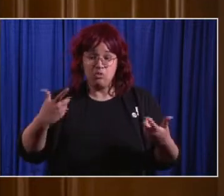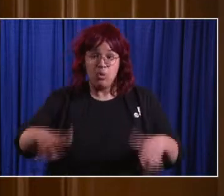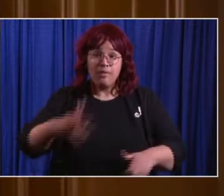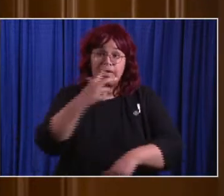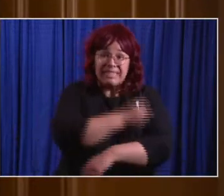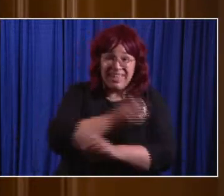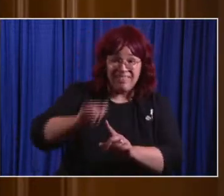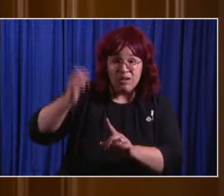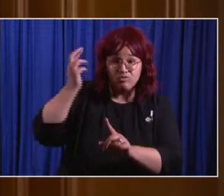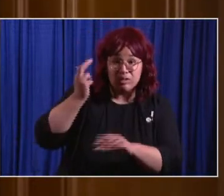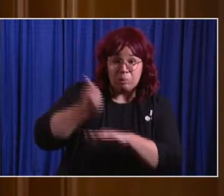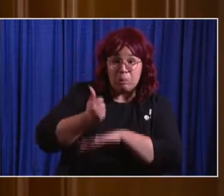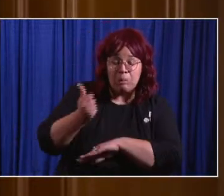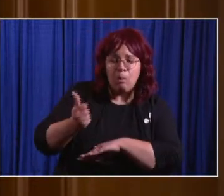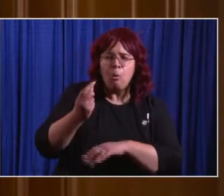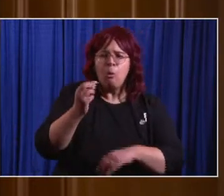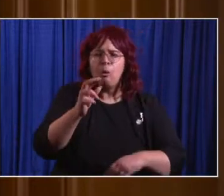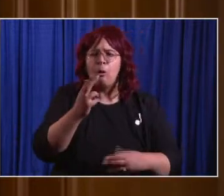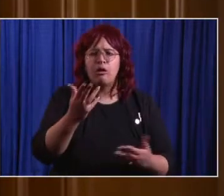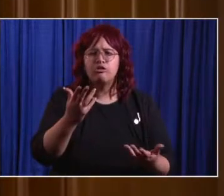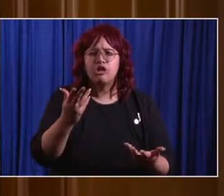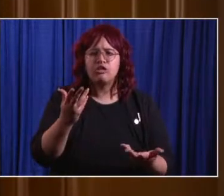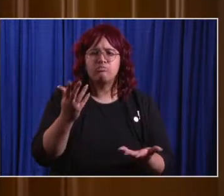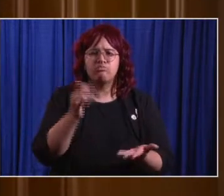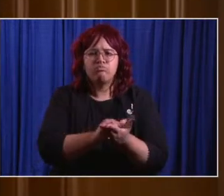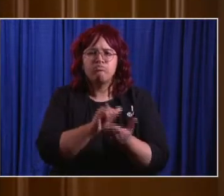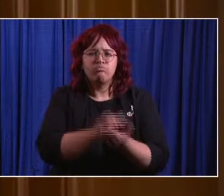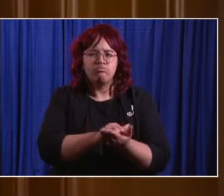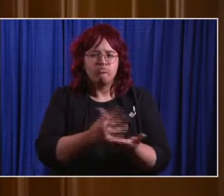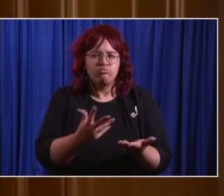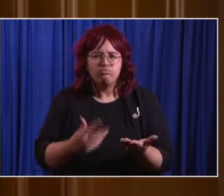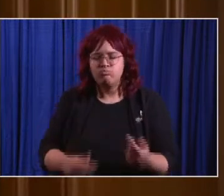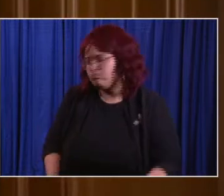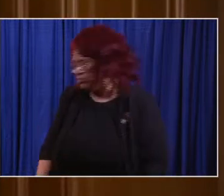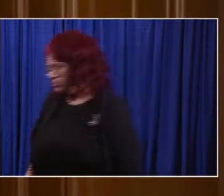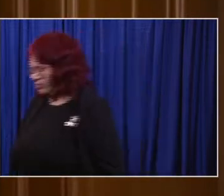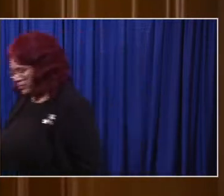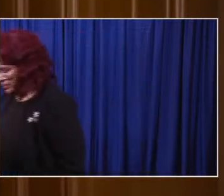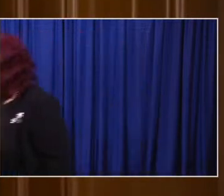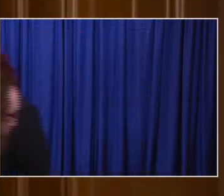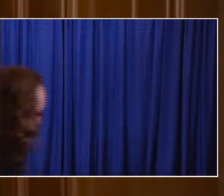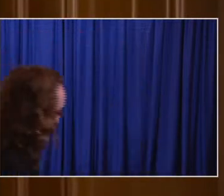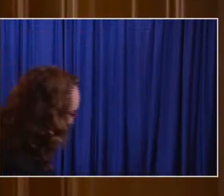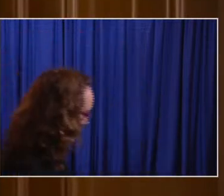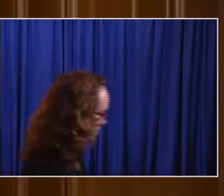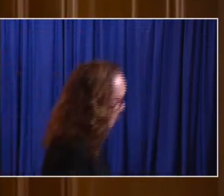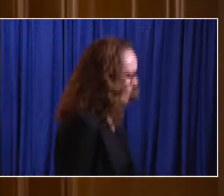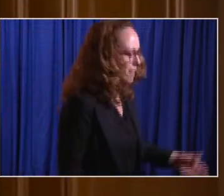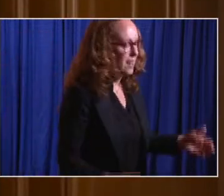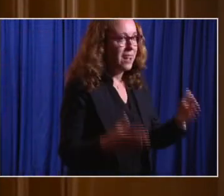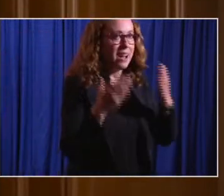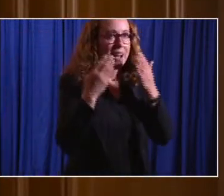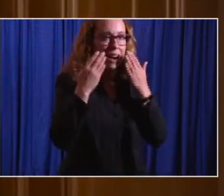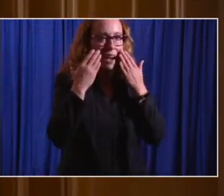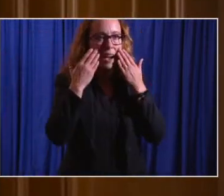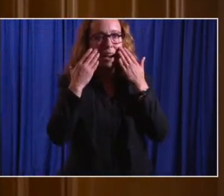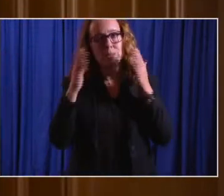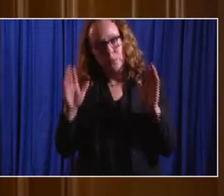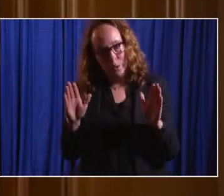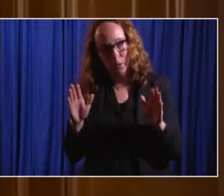Well, I don't know that we won't get there. If I said that, I'm not sure. I shouldn't have said that. What I was doing is trying